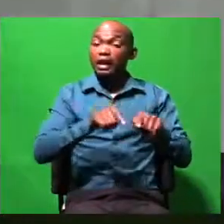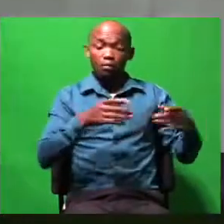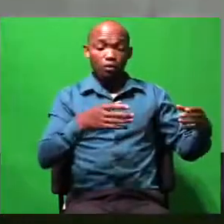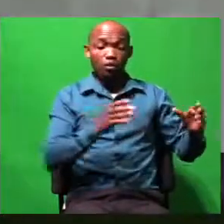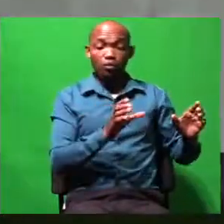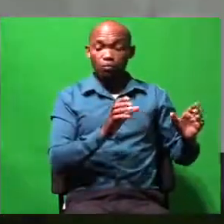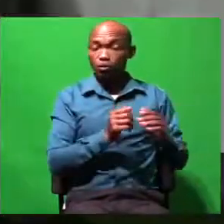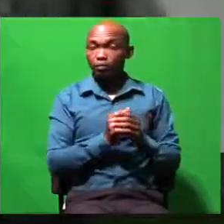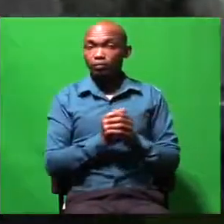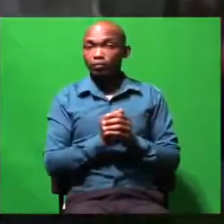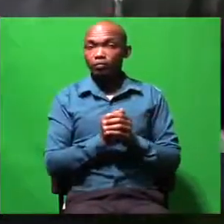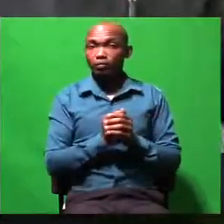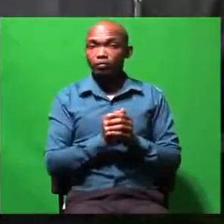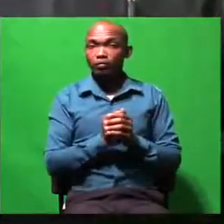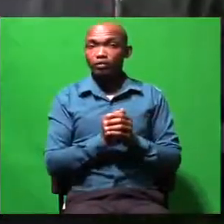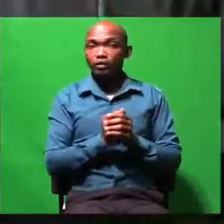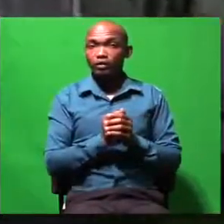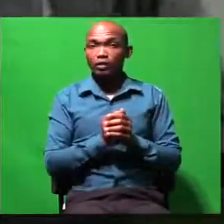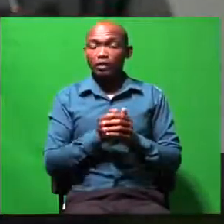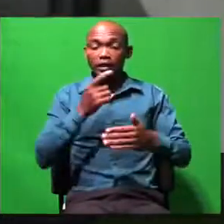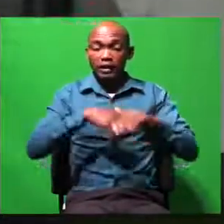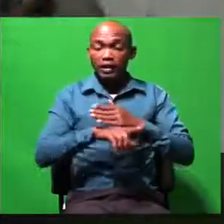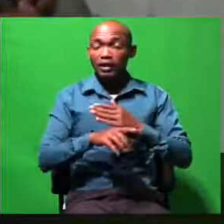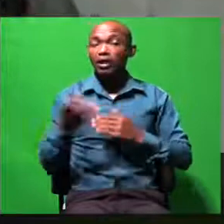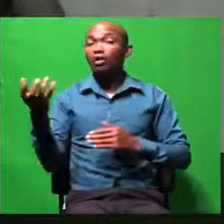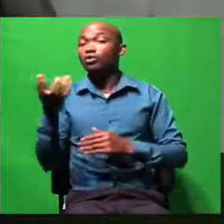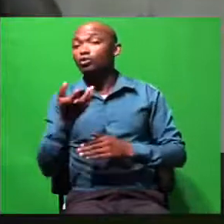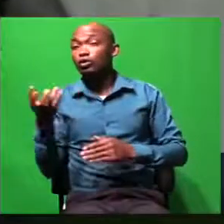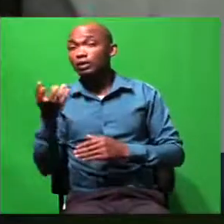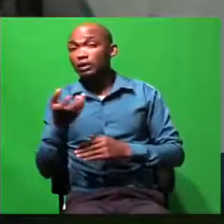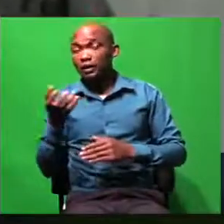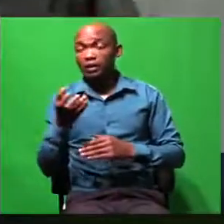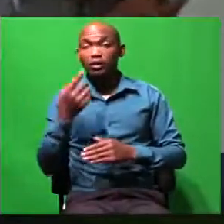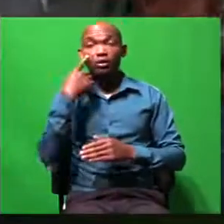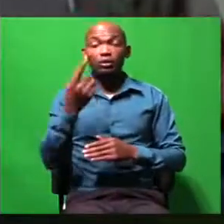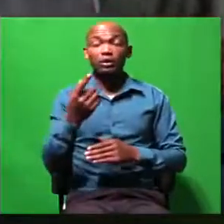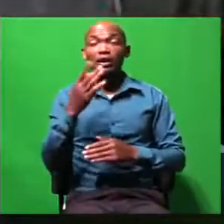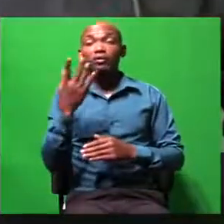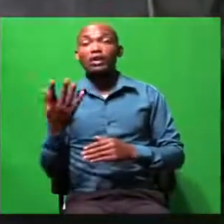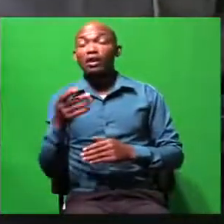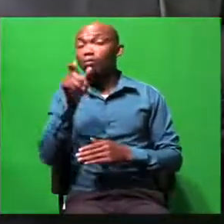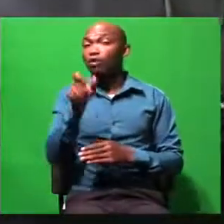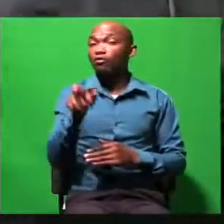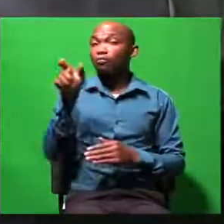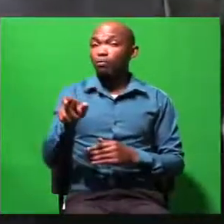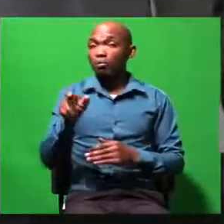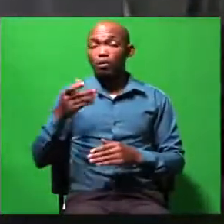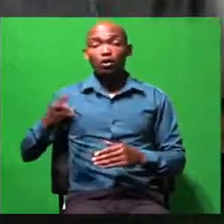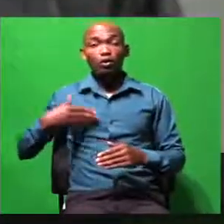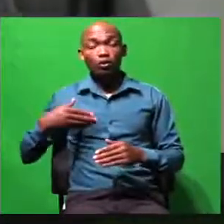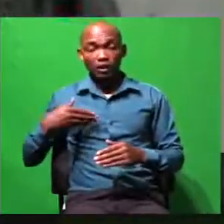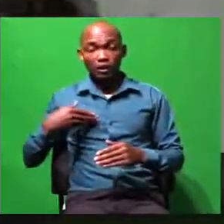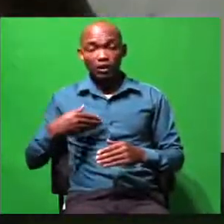So, in our societies, you can see a number of group of people who need special